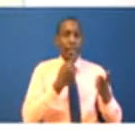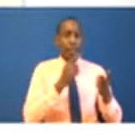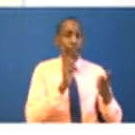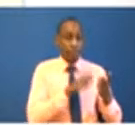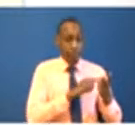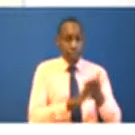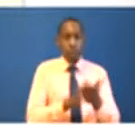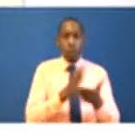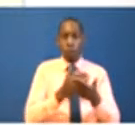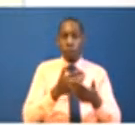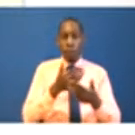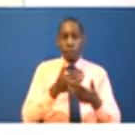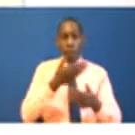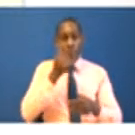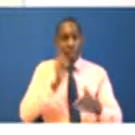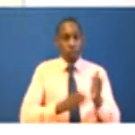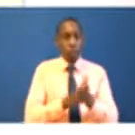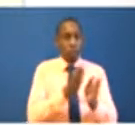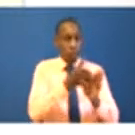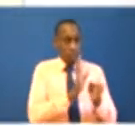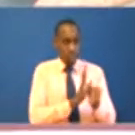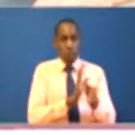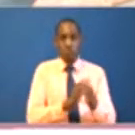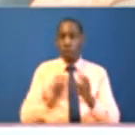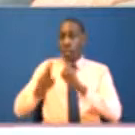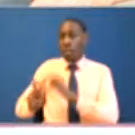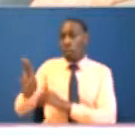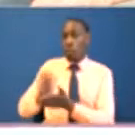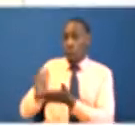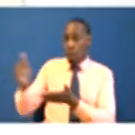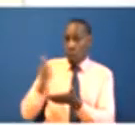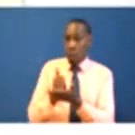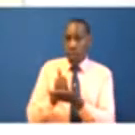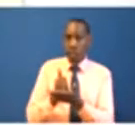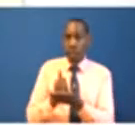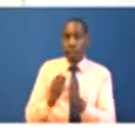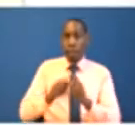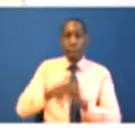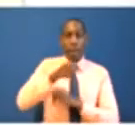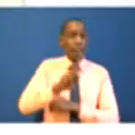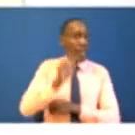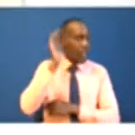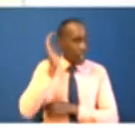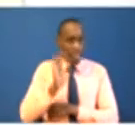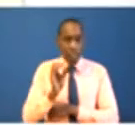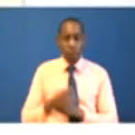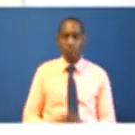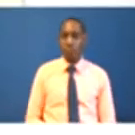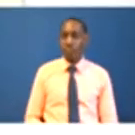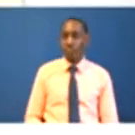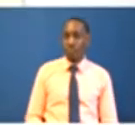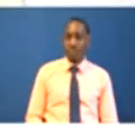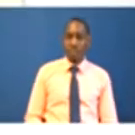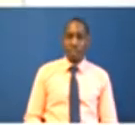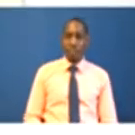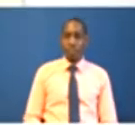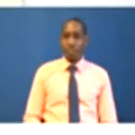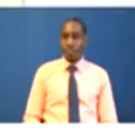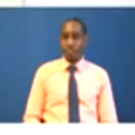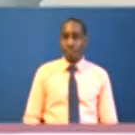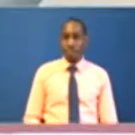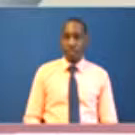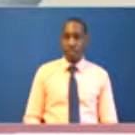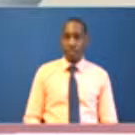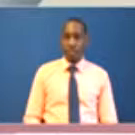back and go and look for and i need for guru he'll give you a job he never listened to me where is he now i need to speak to all those individuals and get